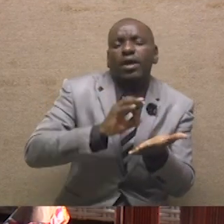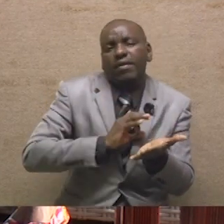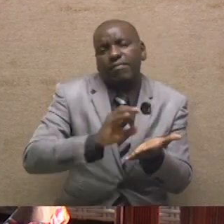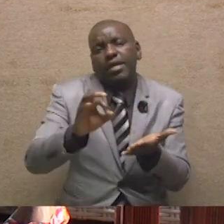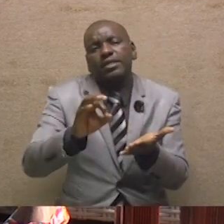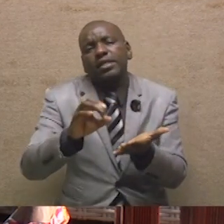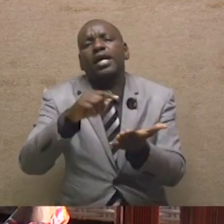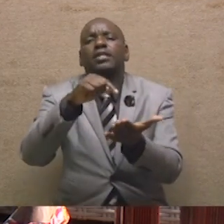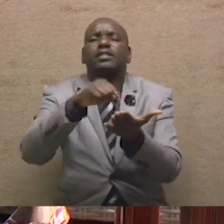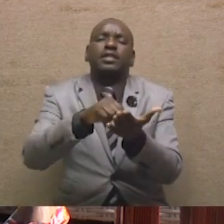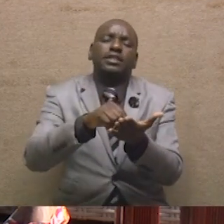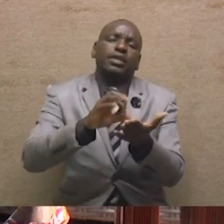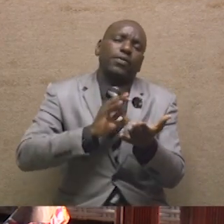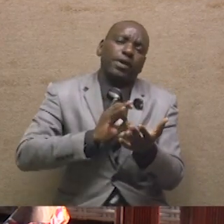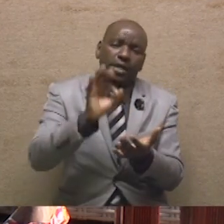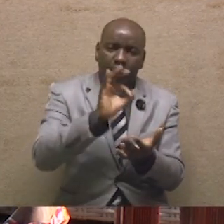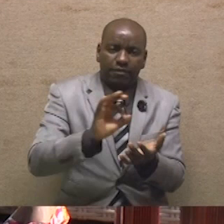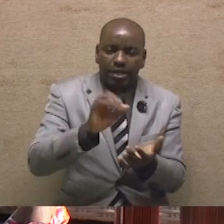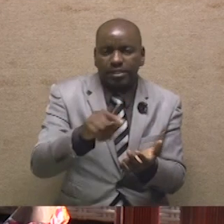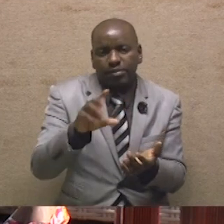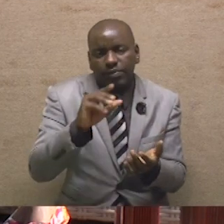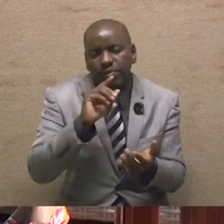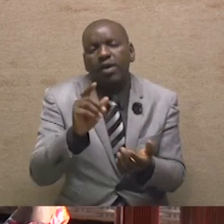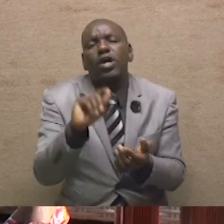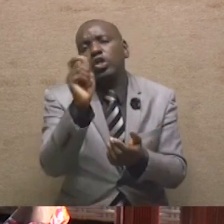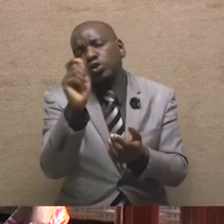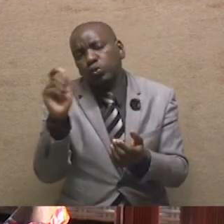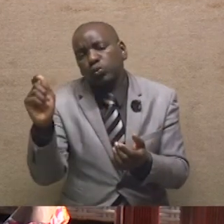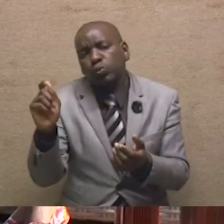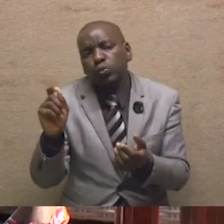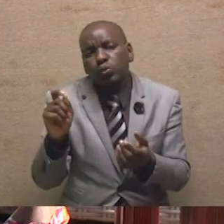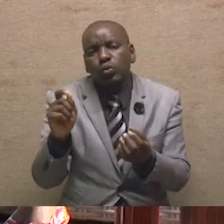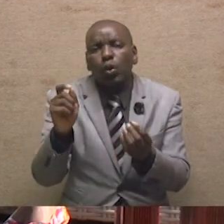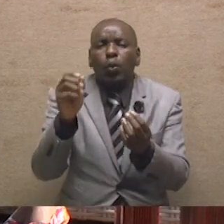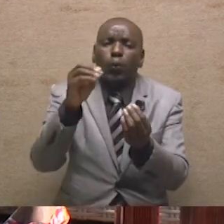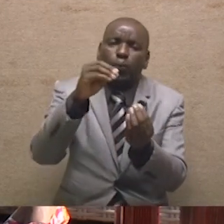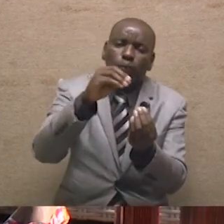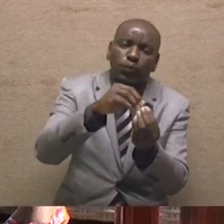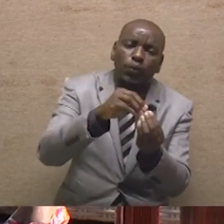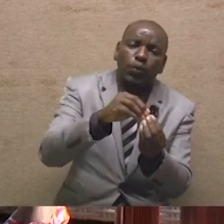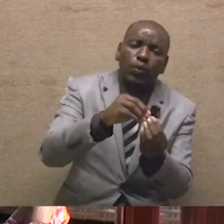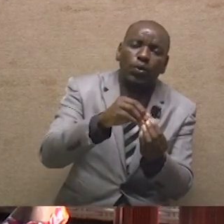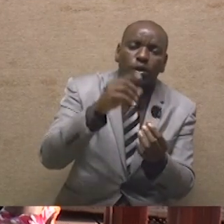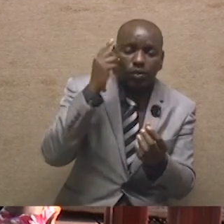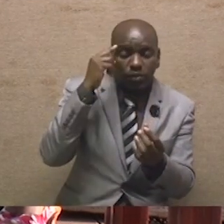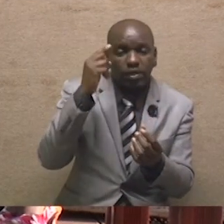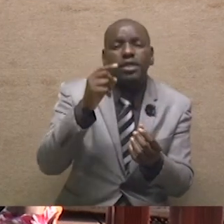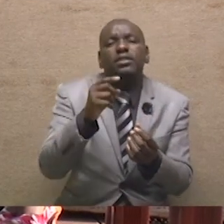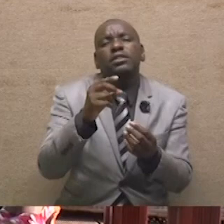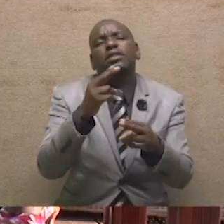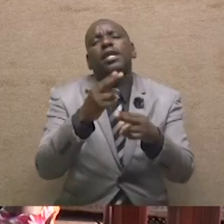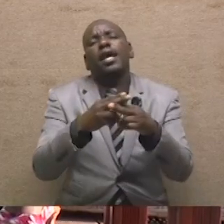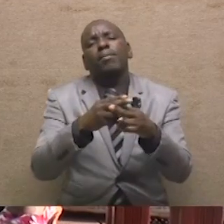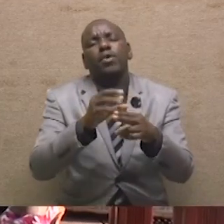government, and these are the schools which are collectively known as